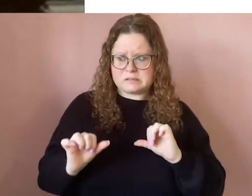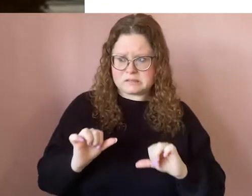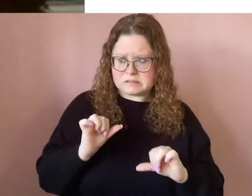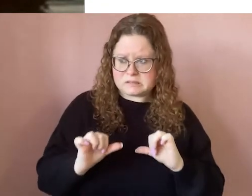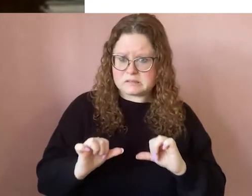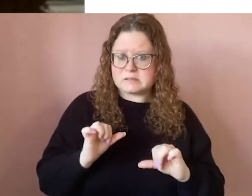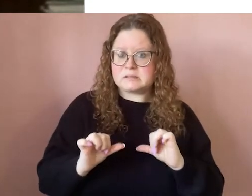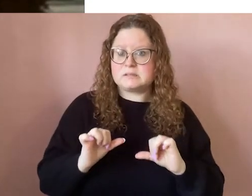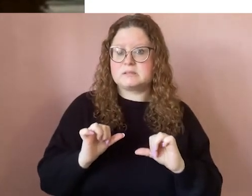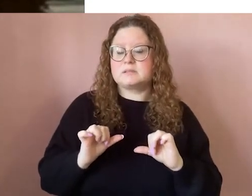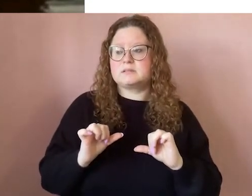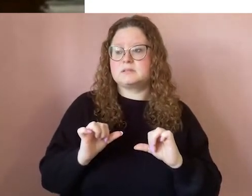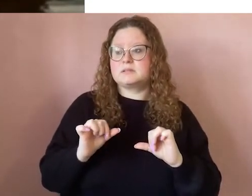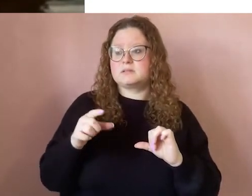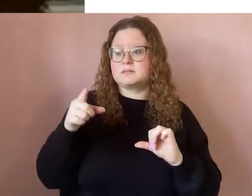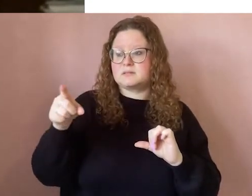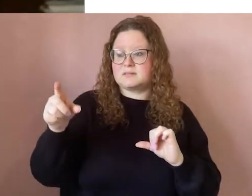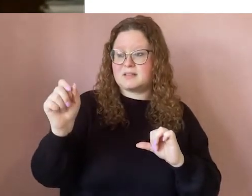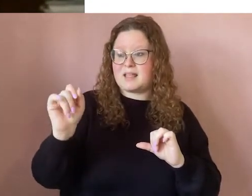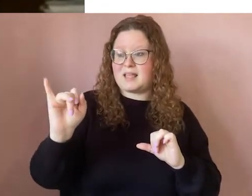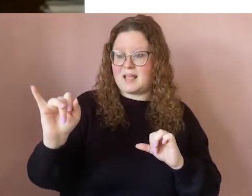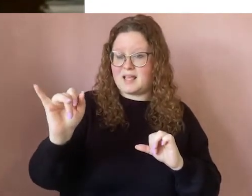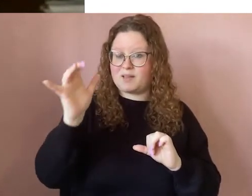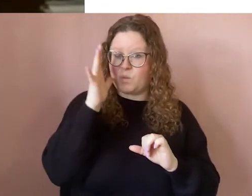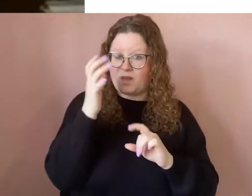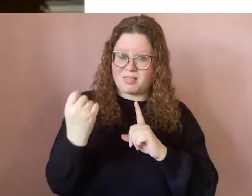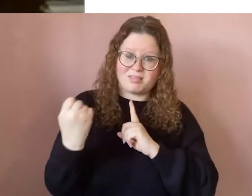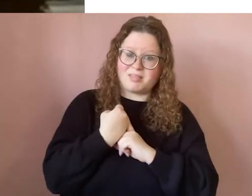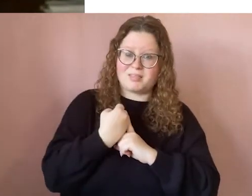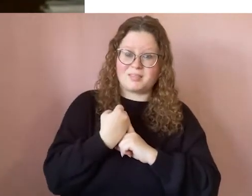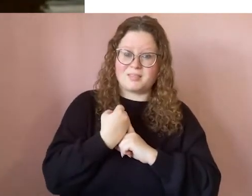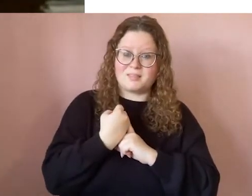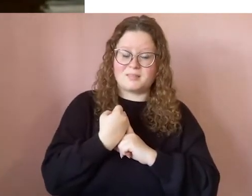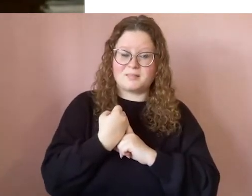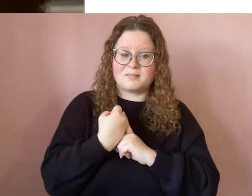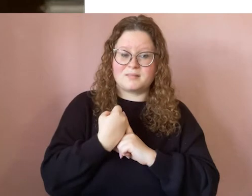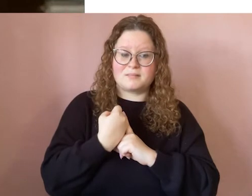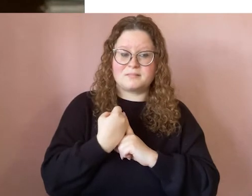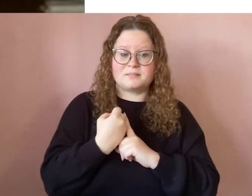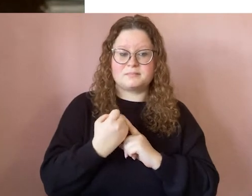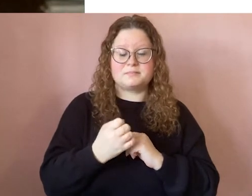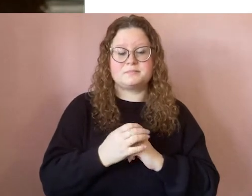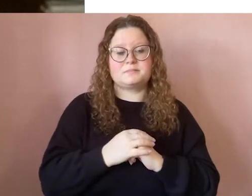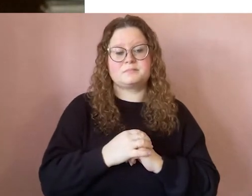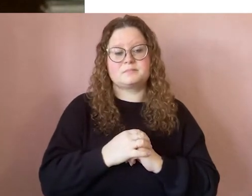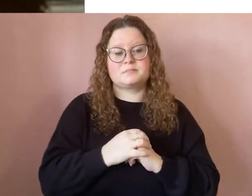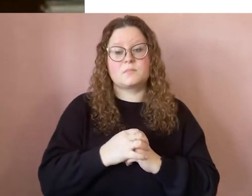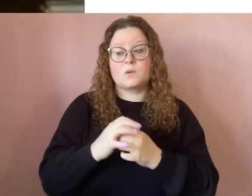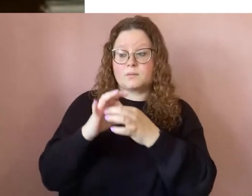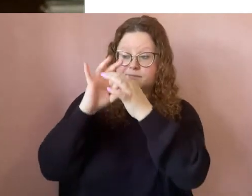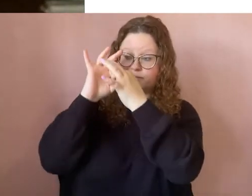groups, that we need to be accessible to alternatives